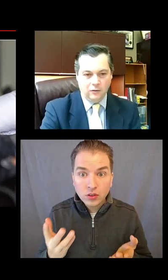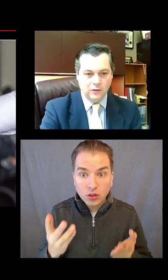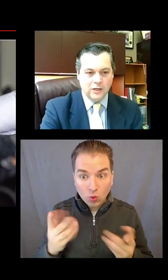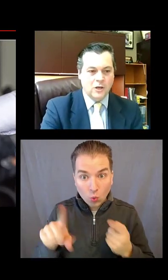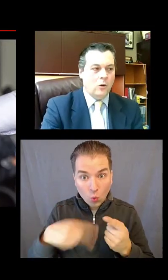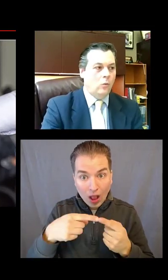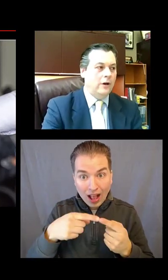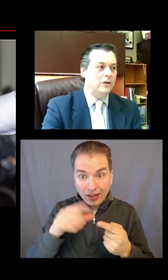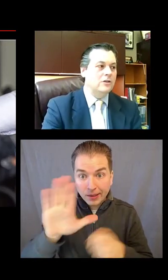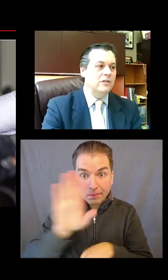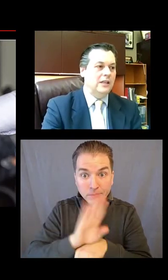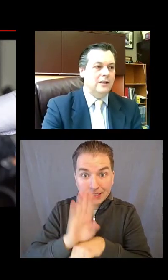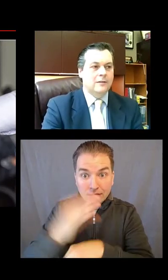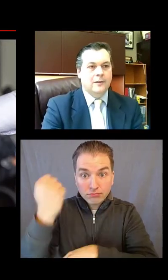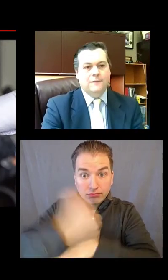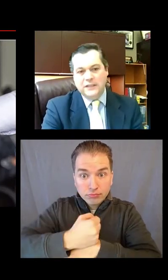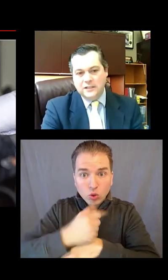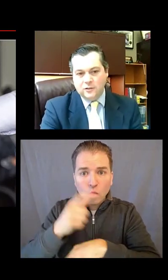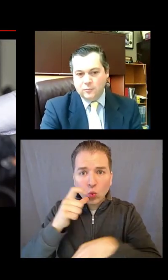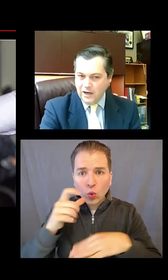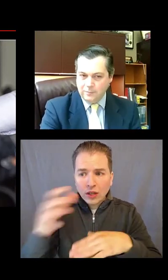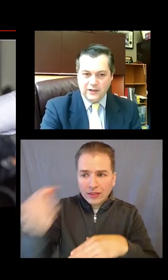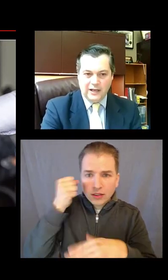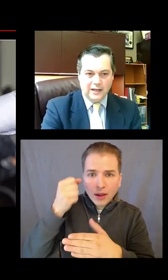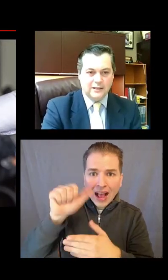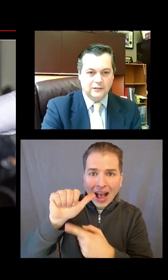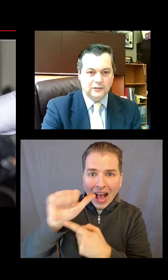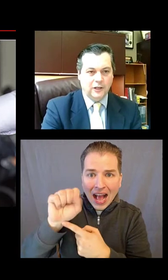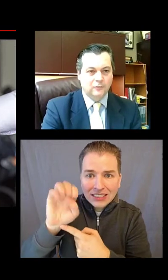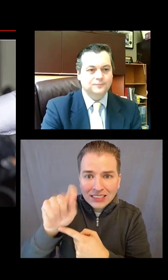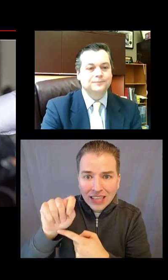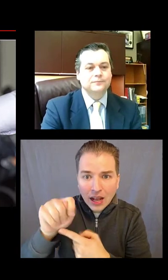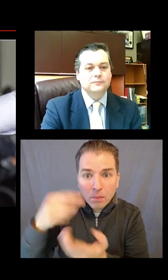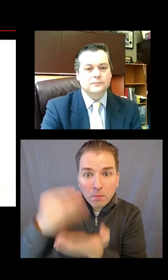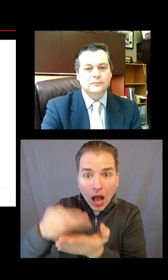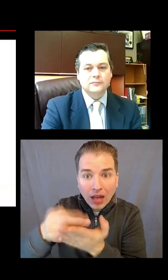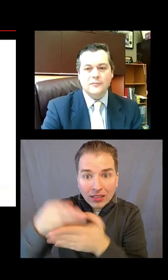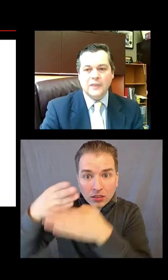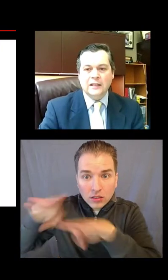money go, where do the physical property assets go.